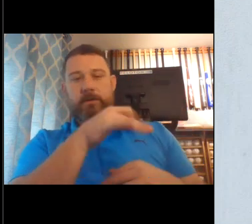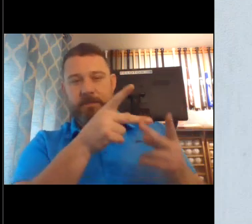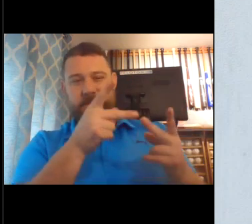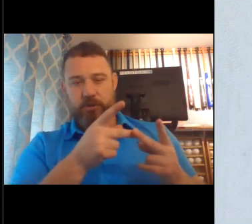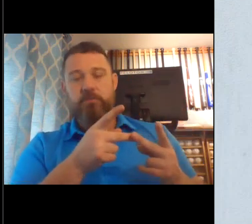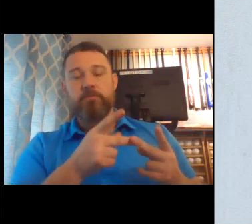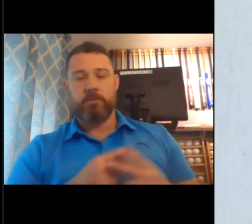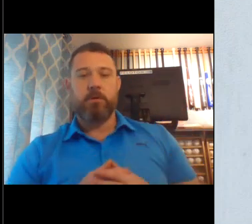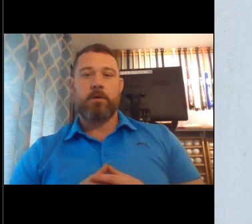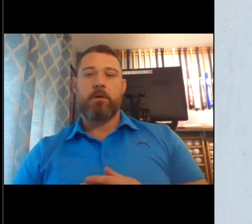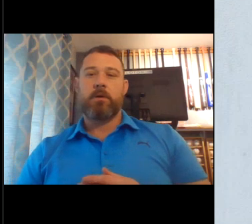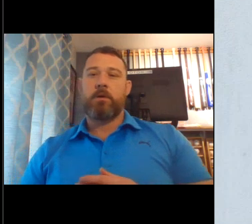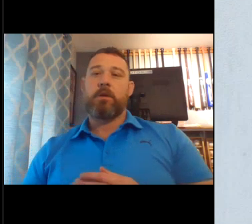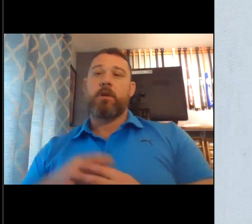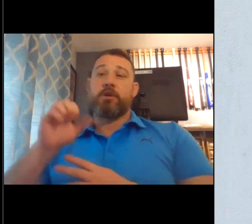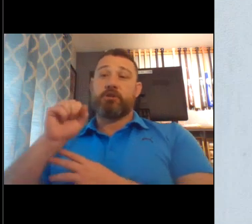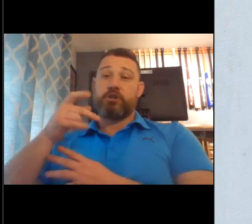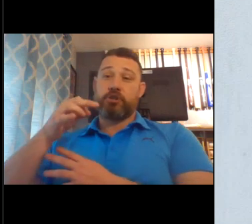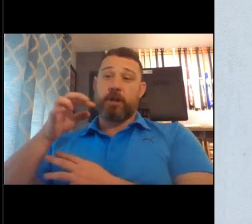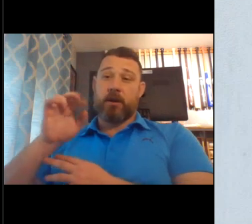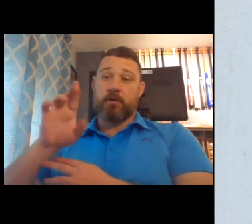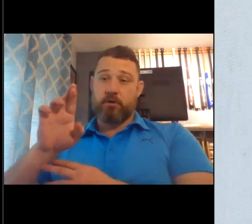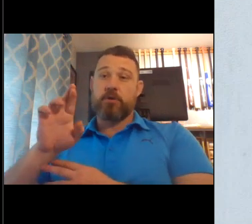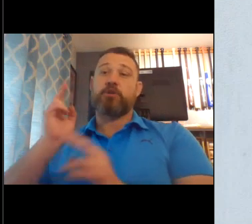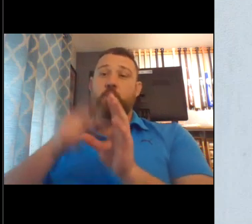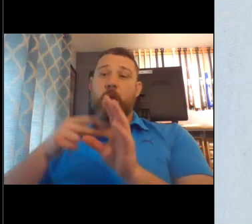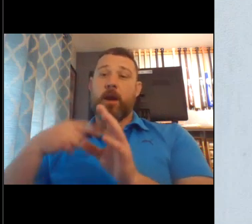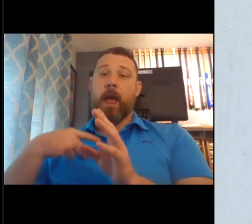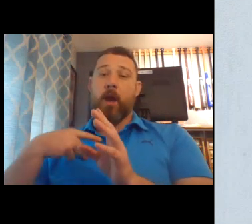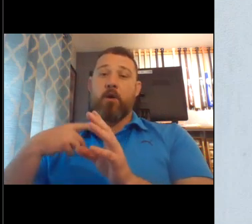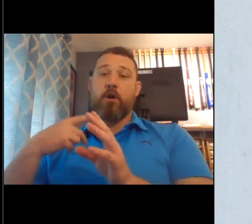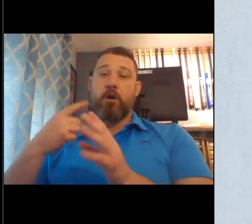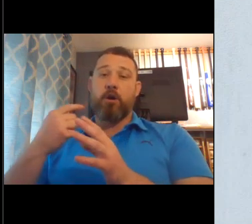Petty Schechner has joined our administration team as a retired